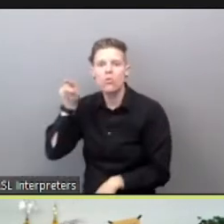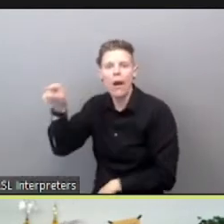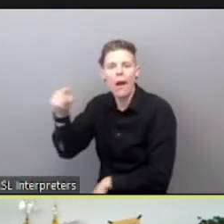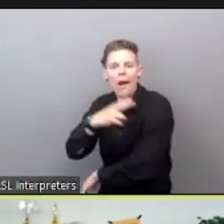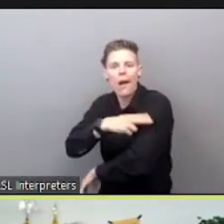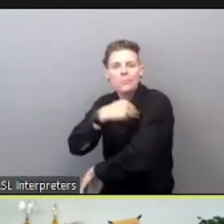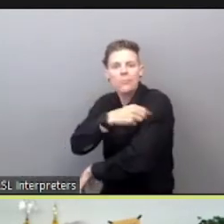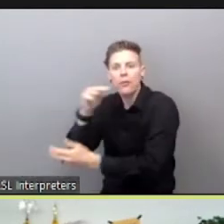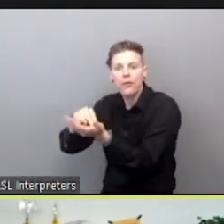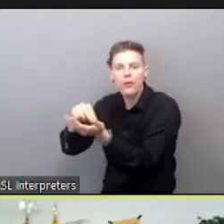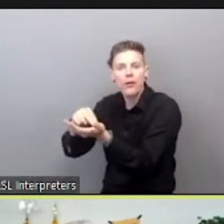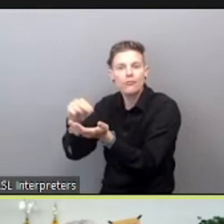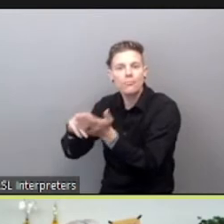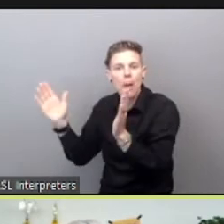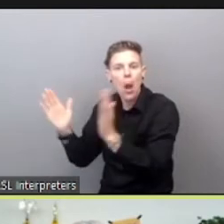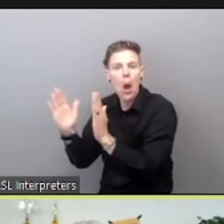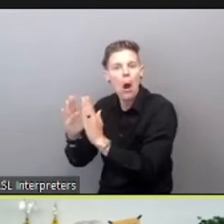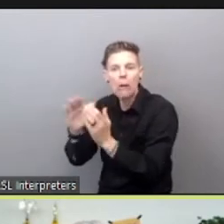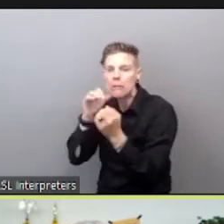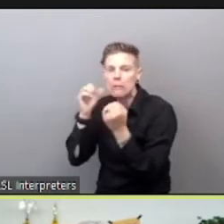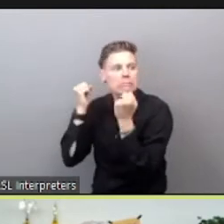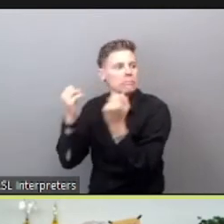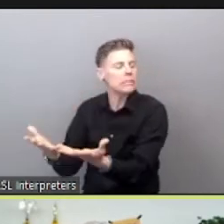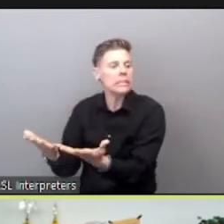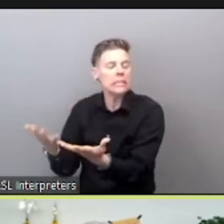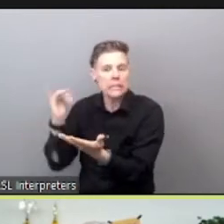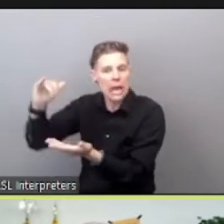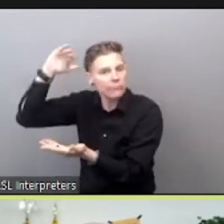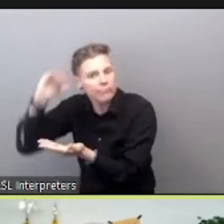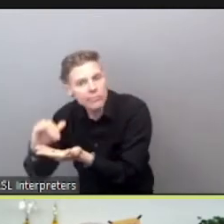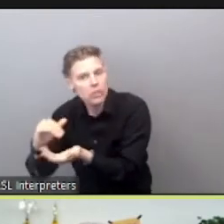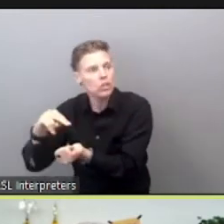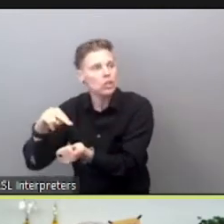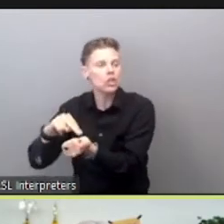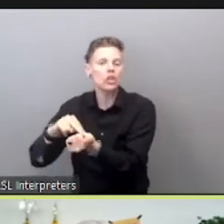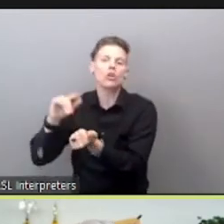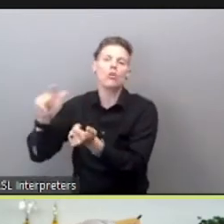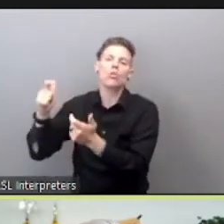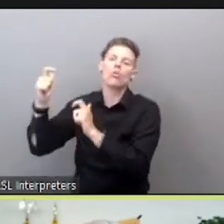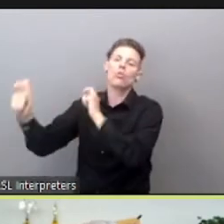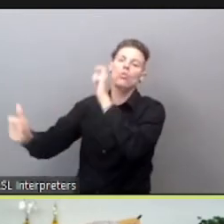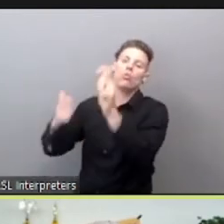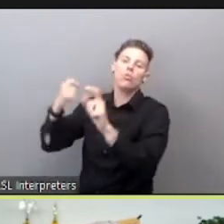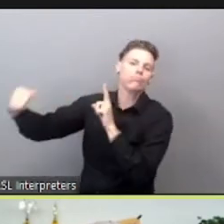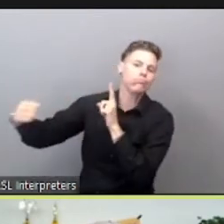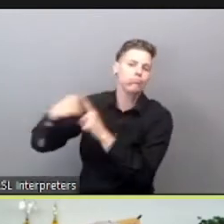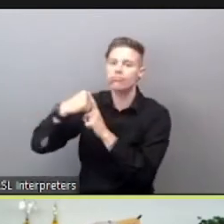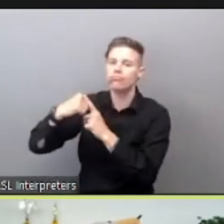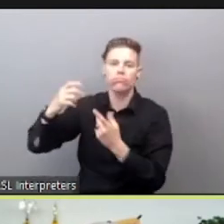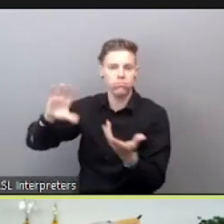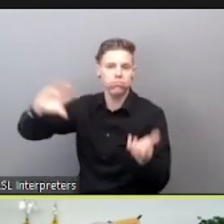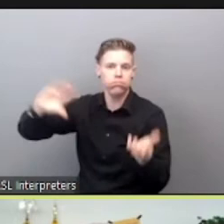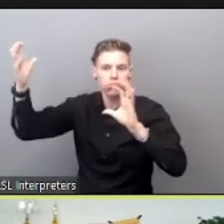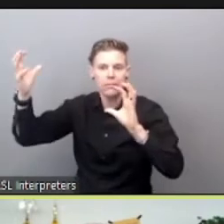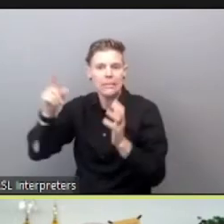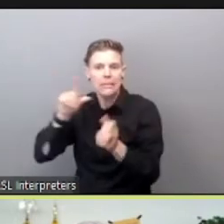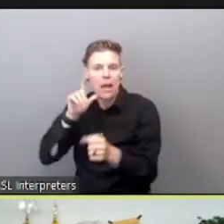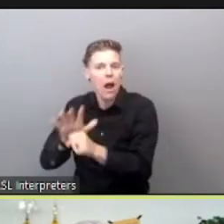that is an enormous rate limiting factor. So, somehow we got through that week with,